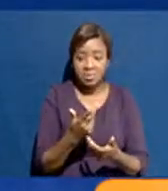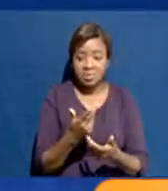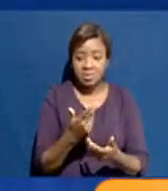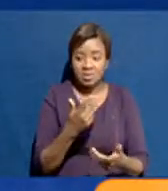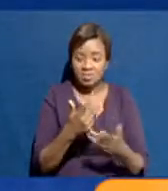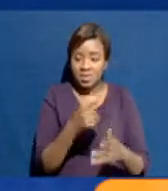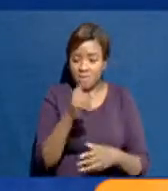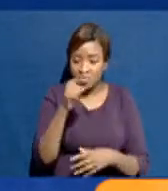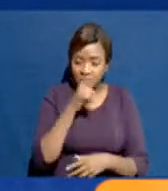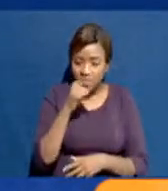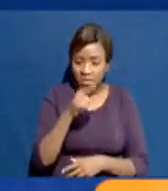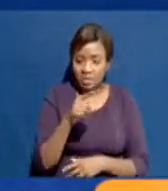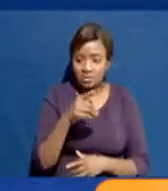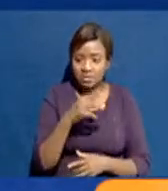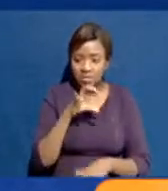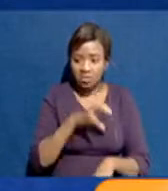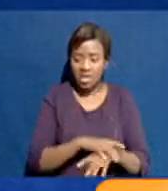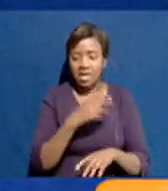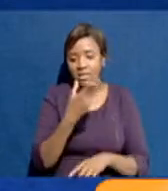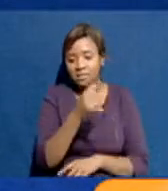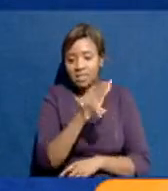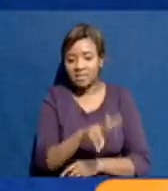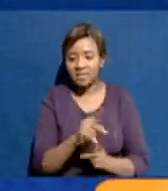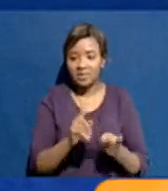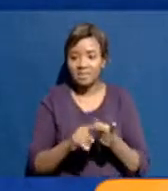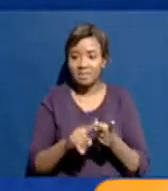also be at risk,